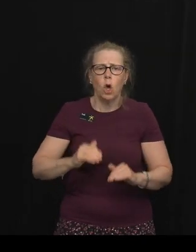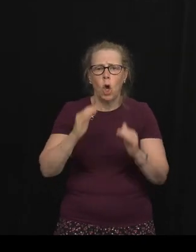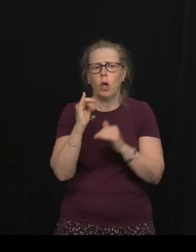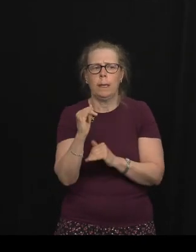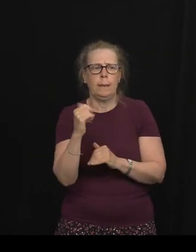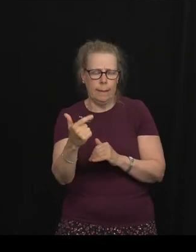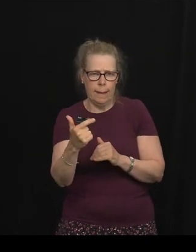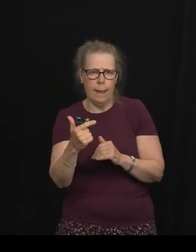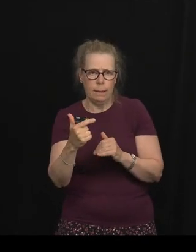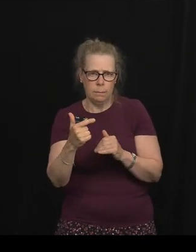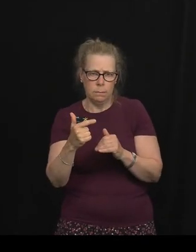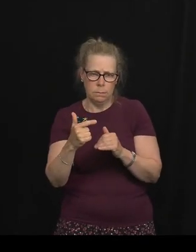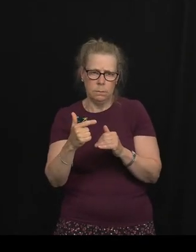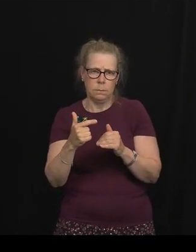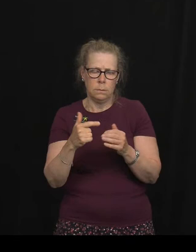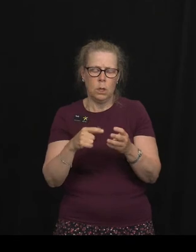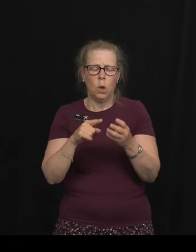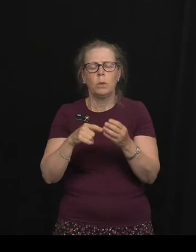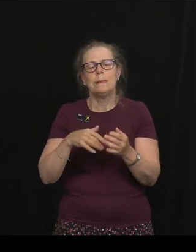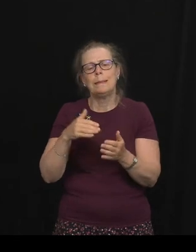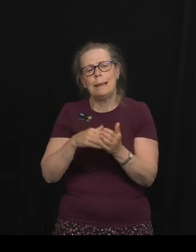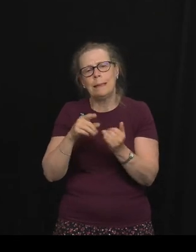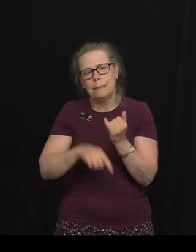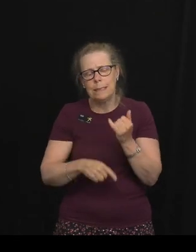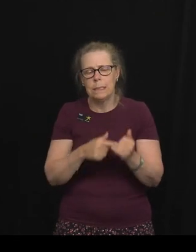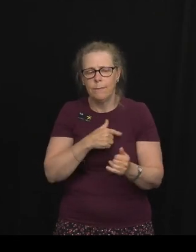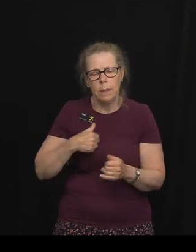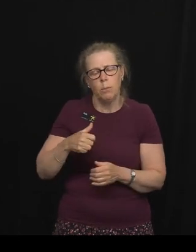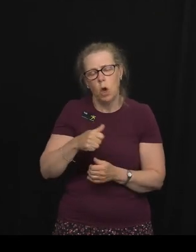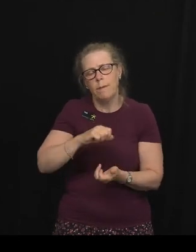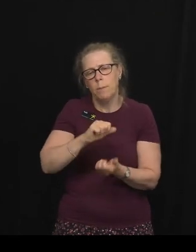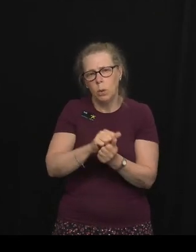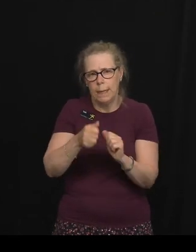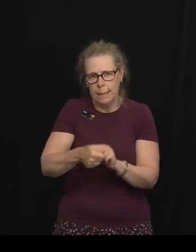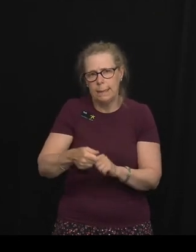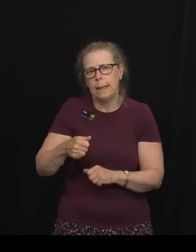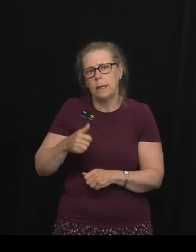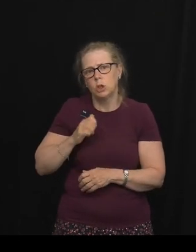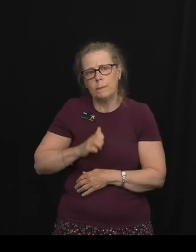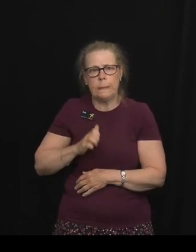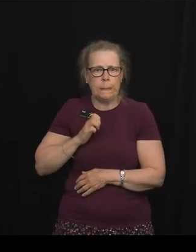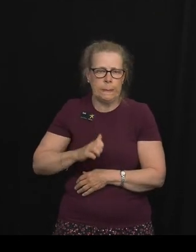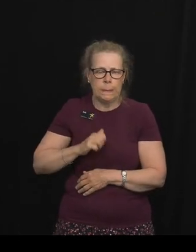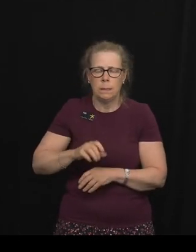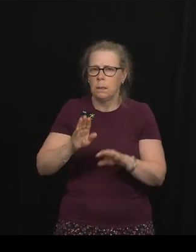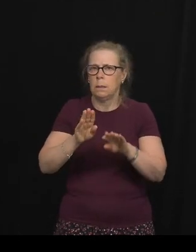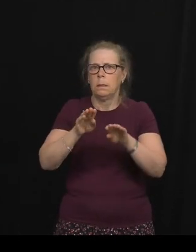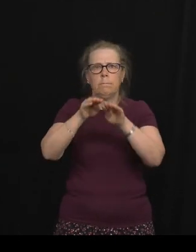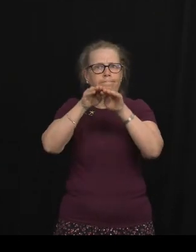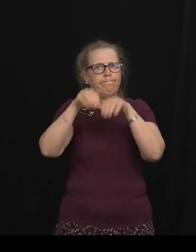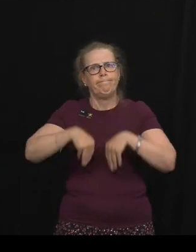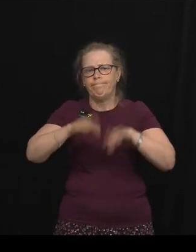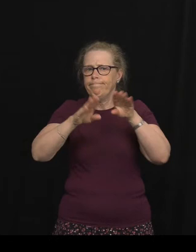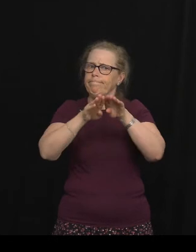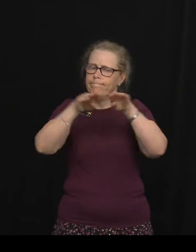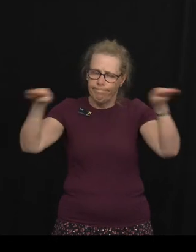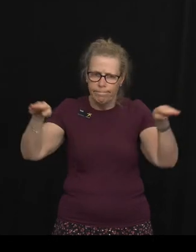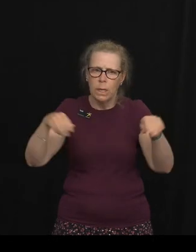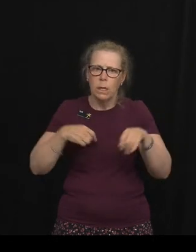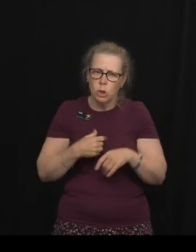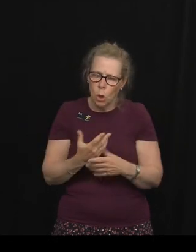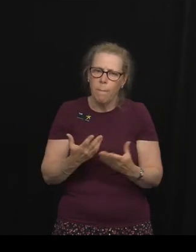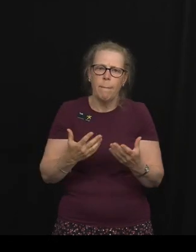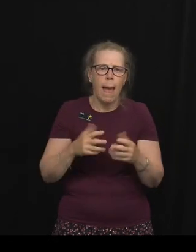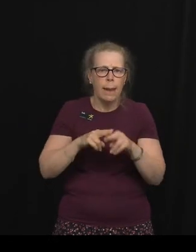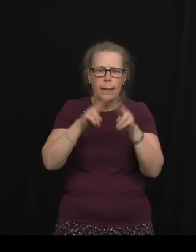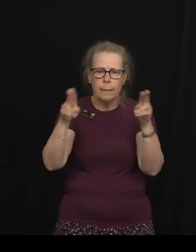WHO. And last, we need political engagement at the highest level that cuts across sectors, that